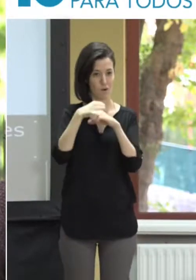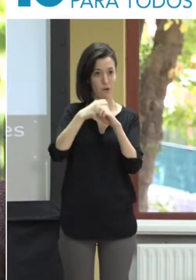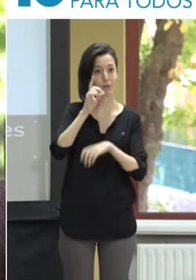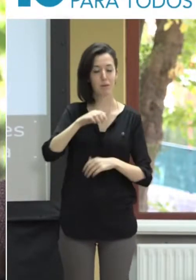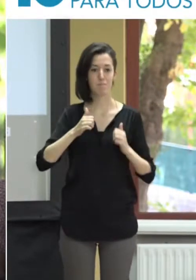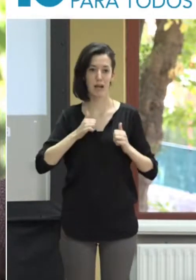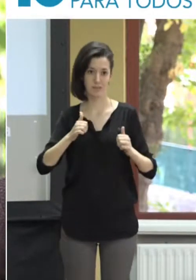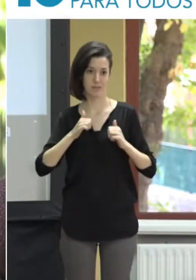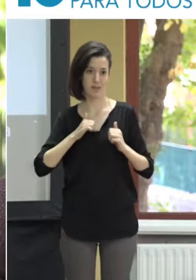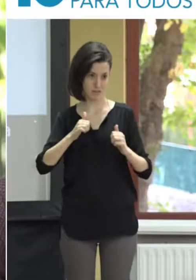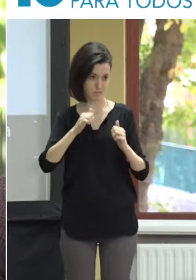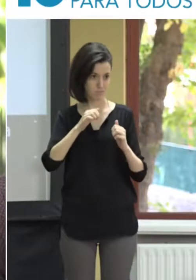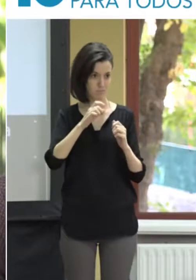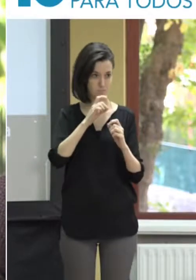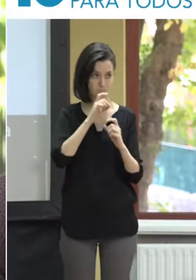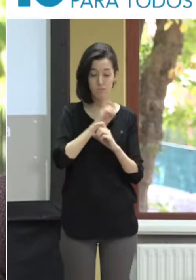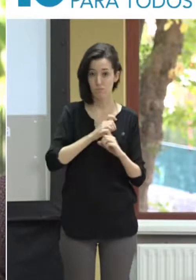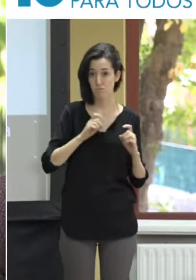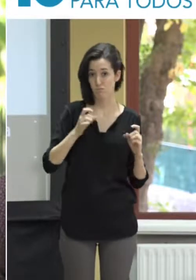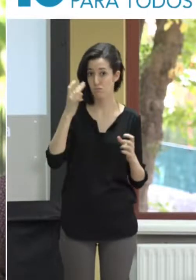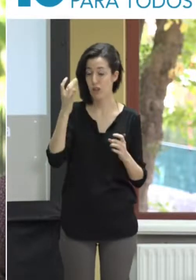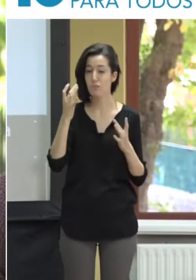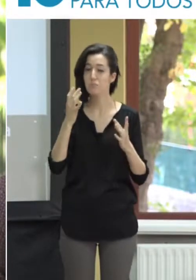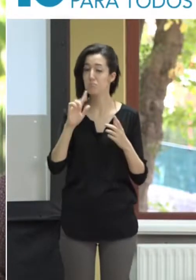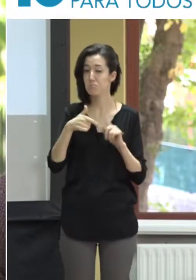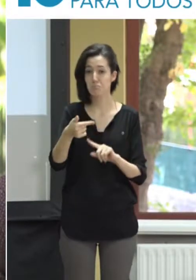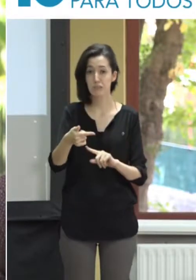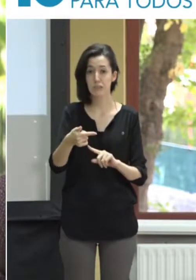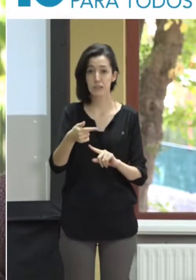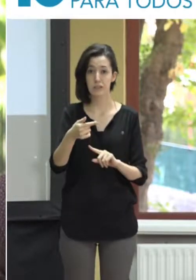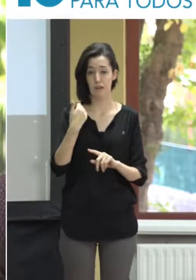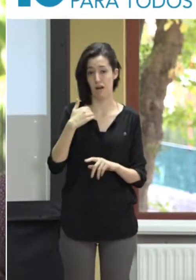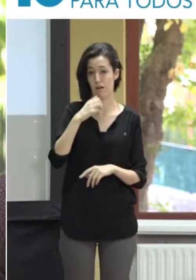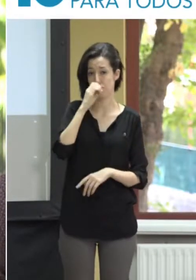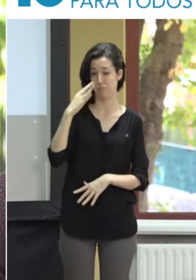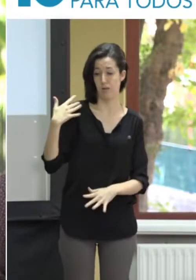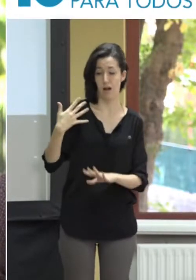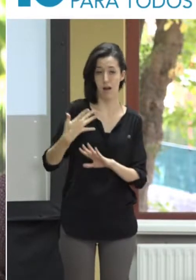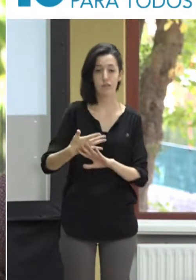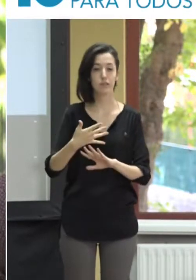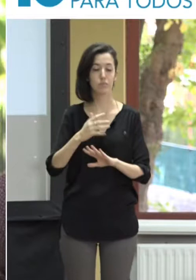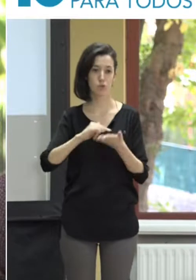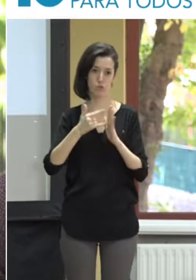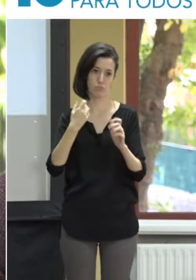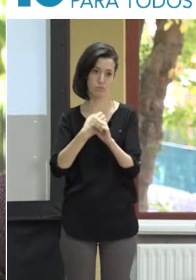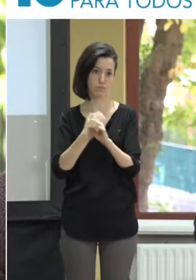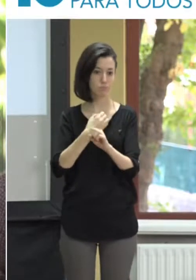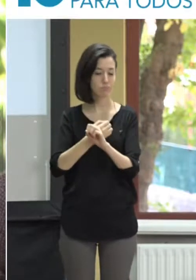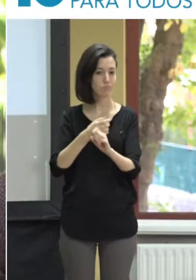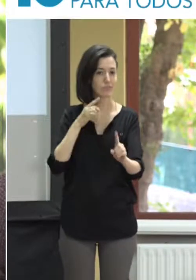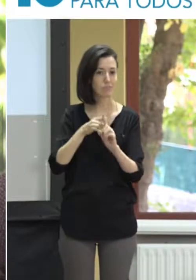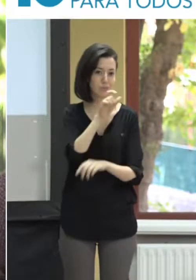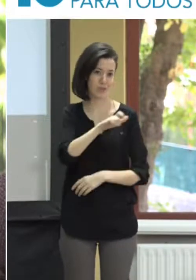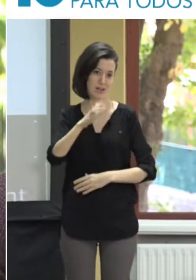on foundations management. She has been working for many years in different projects for the elderly and disabled